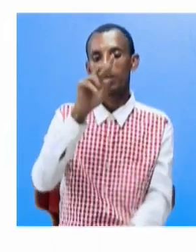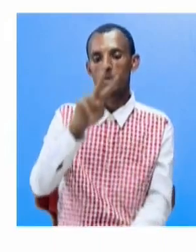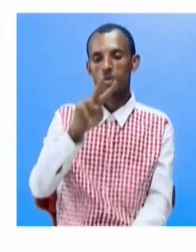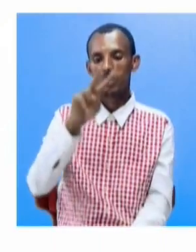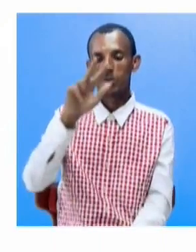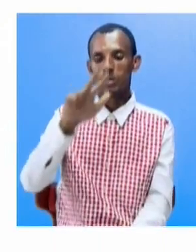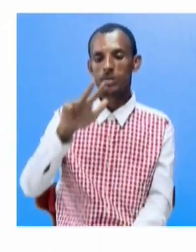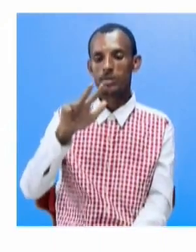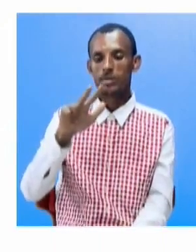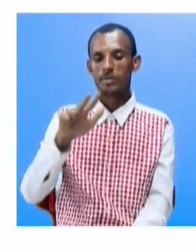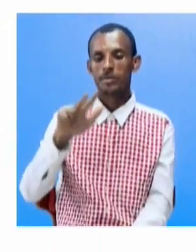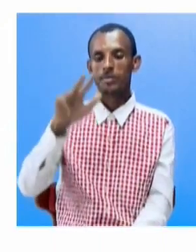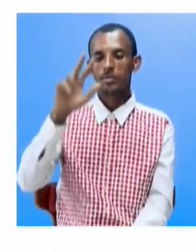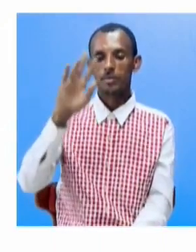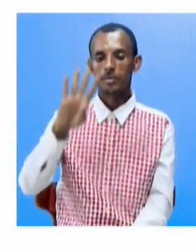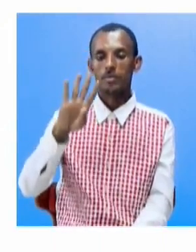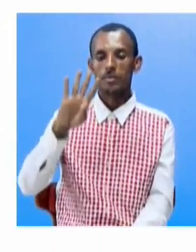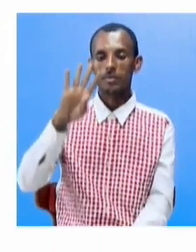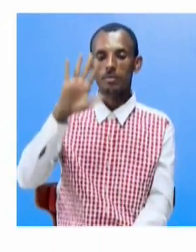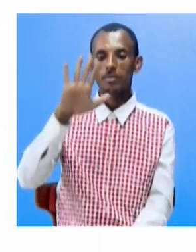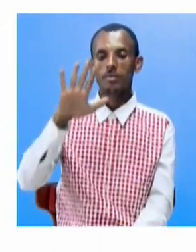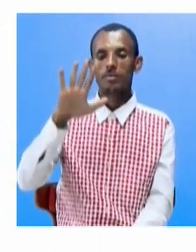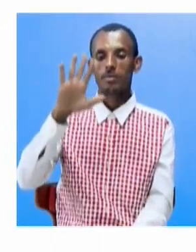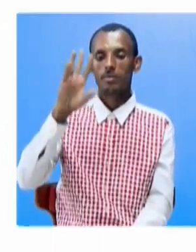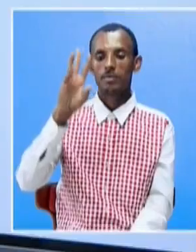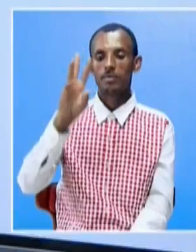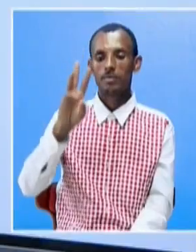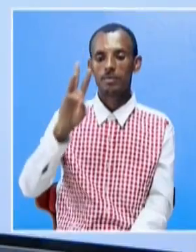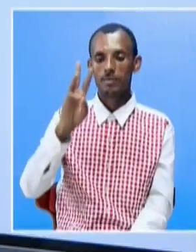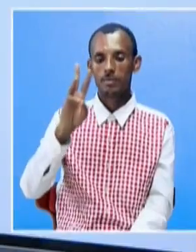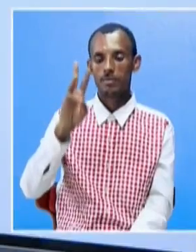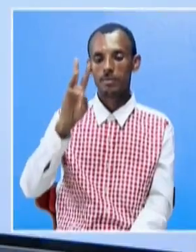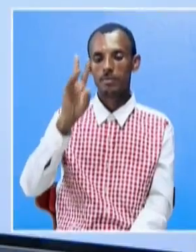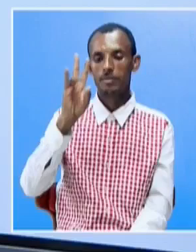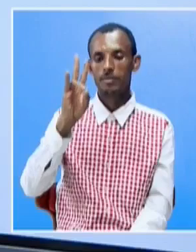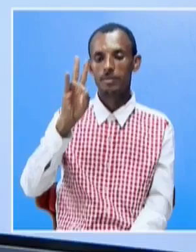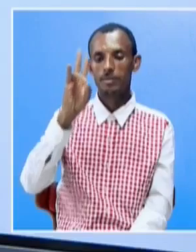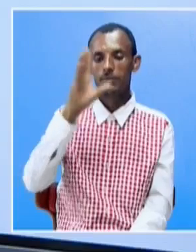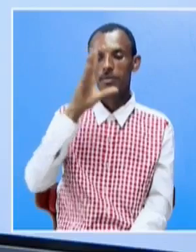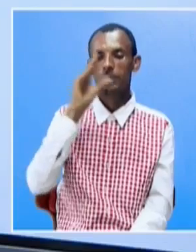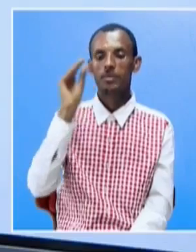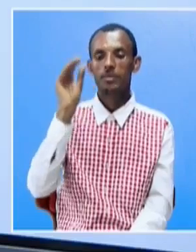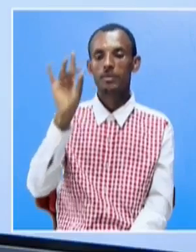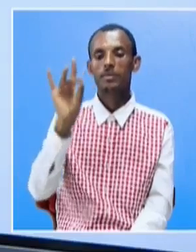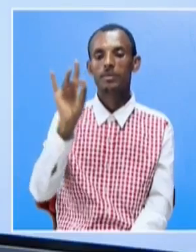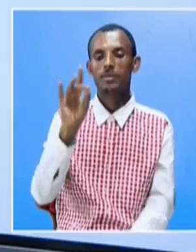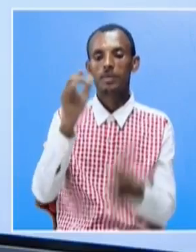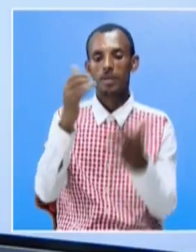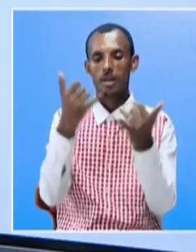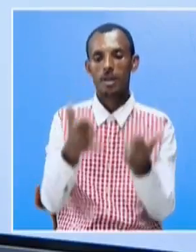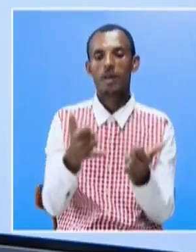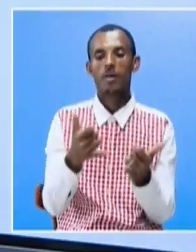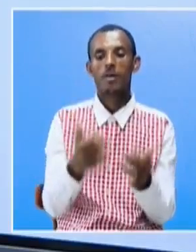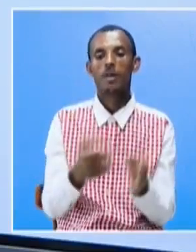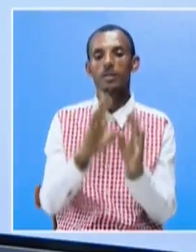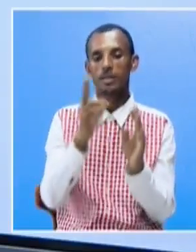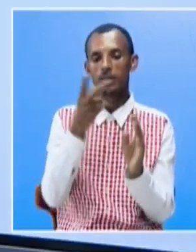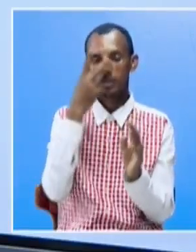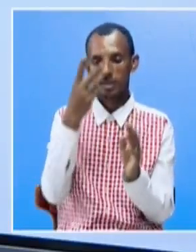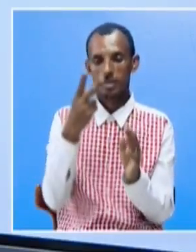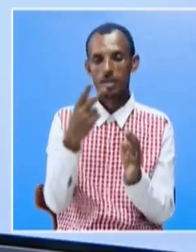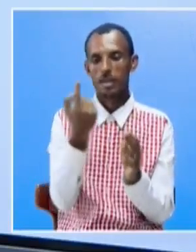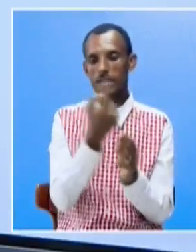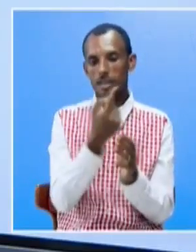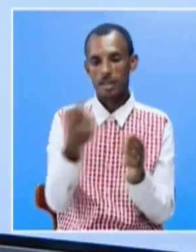fourth, fifth, sixth, seventh, and eighth. Now, let's take out each piece